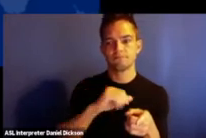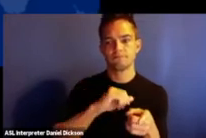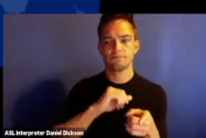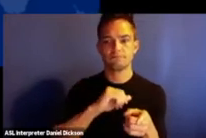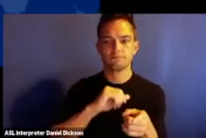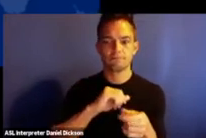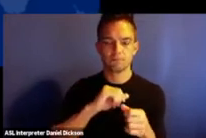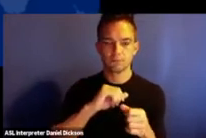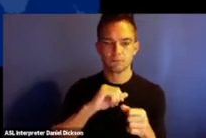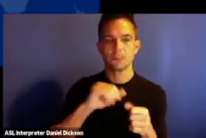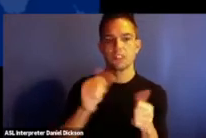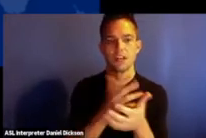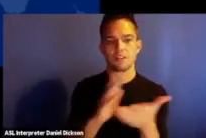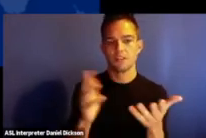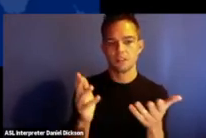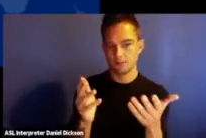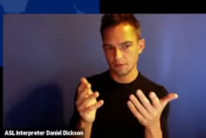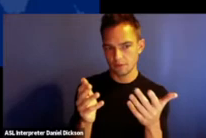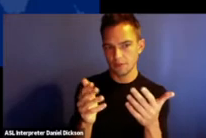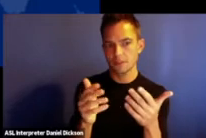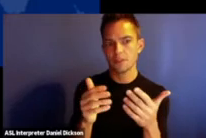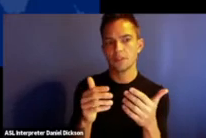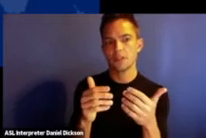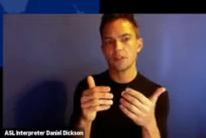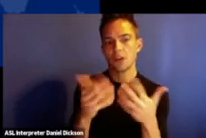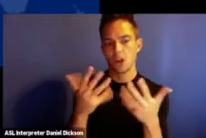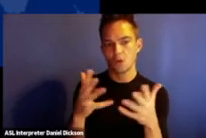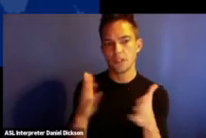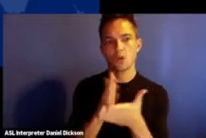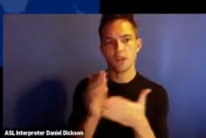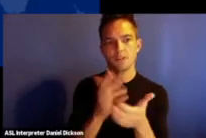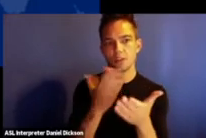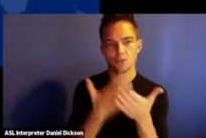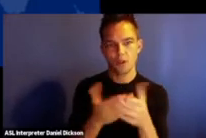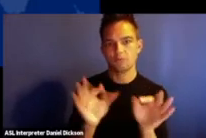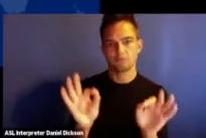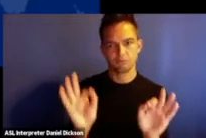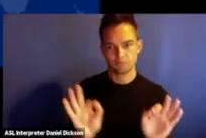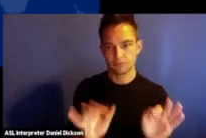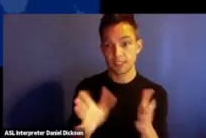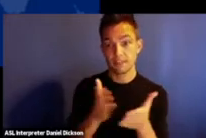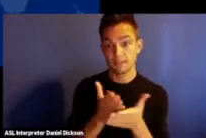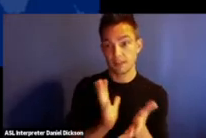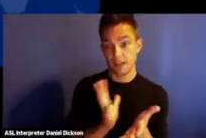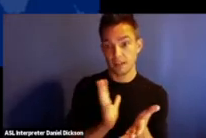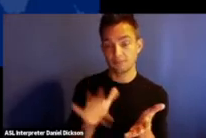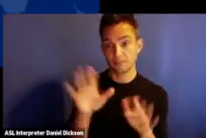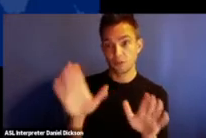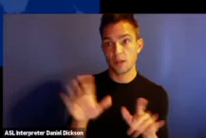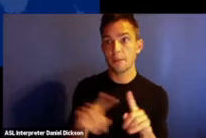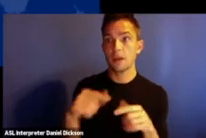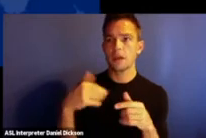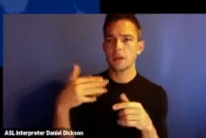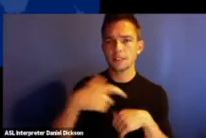medical. Everything is what's wrong. Everything is, are they okay? Everything is well, which is fine. That's great. But as time